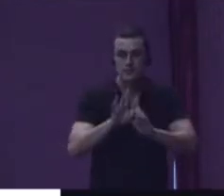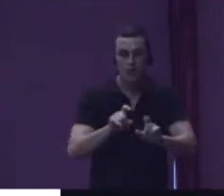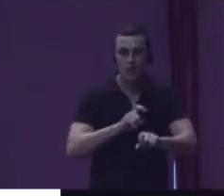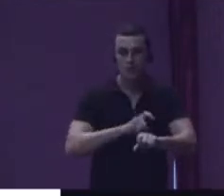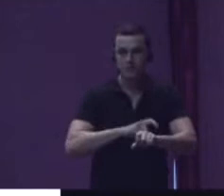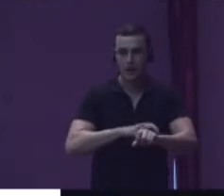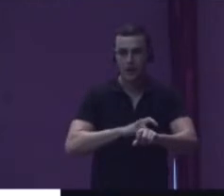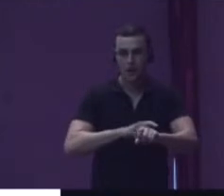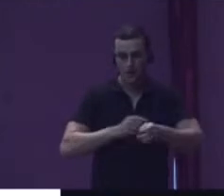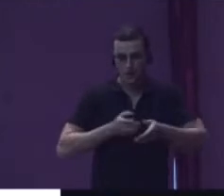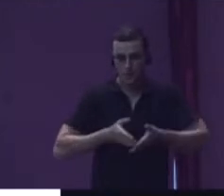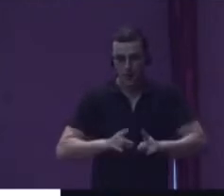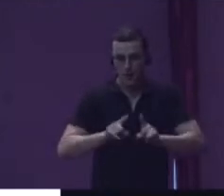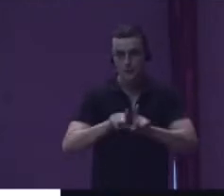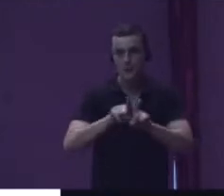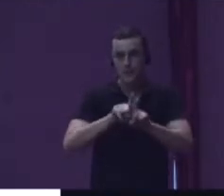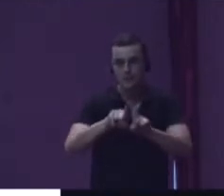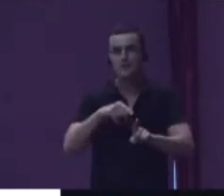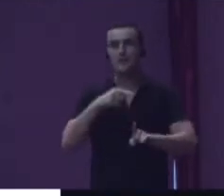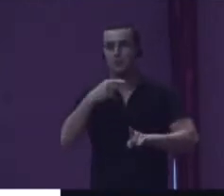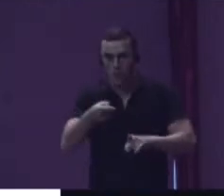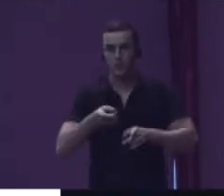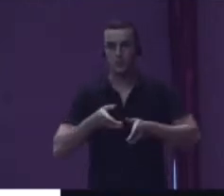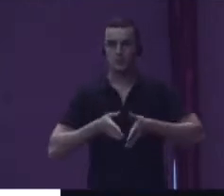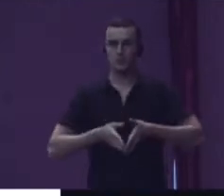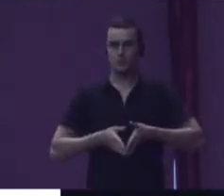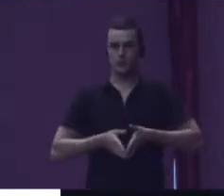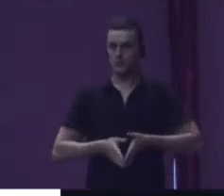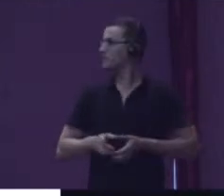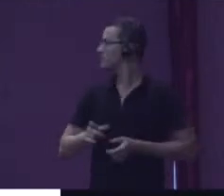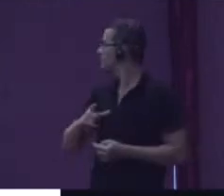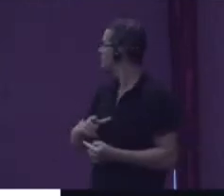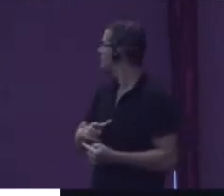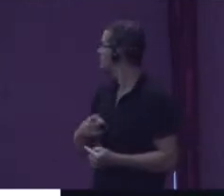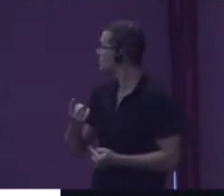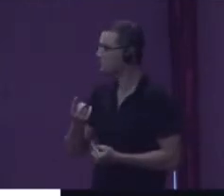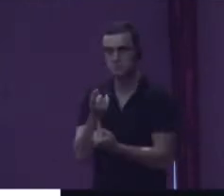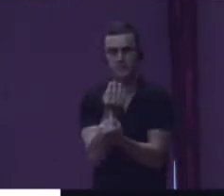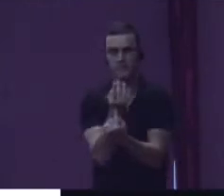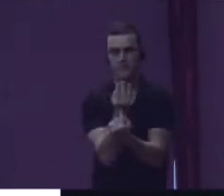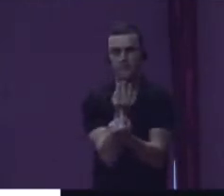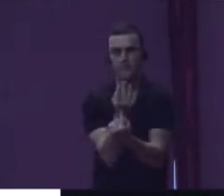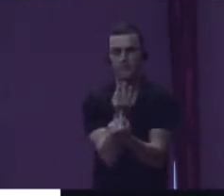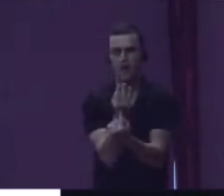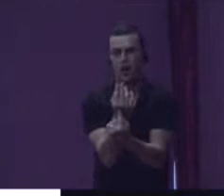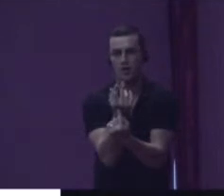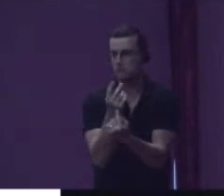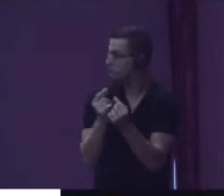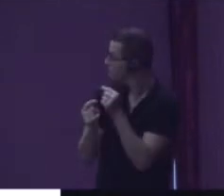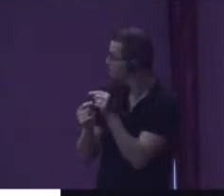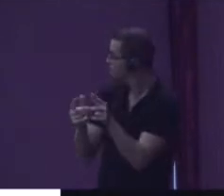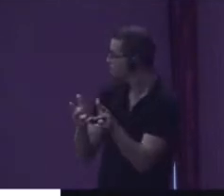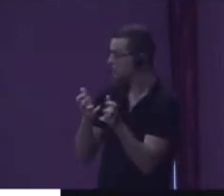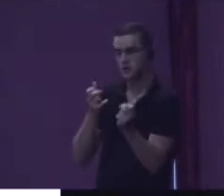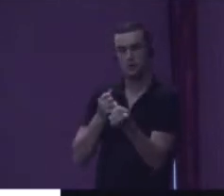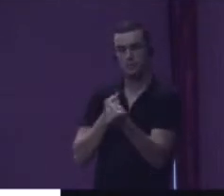Now, she has a candle there. And the traditional way when they cut the cord is